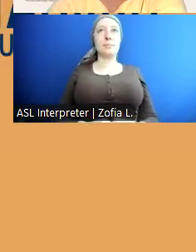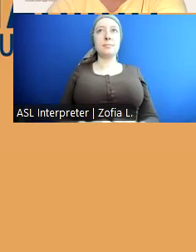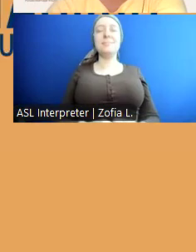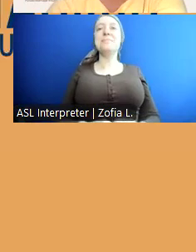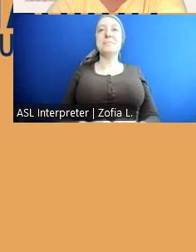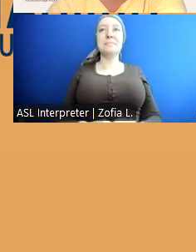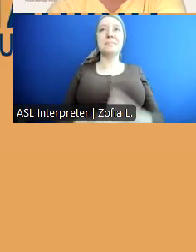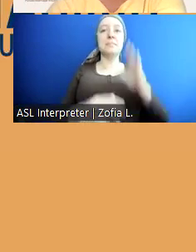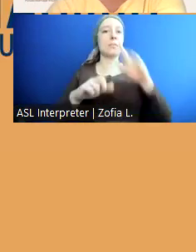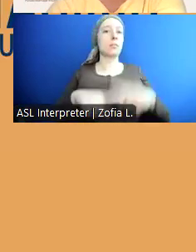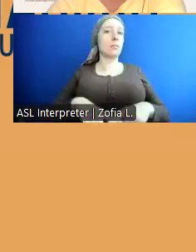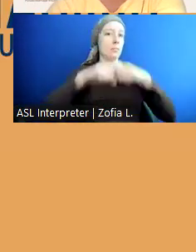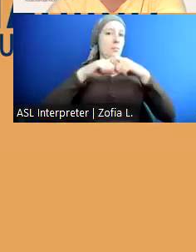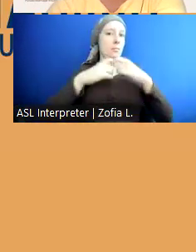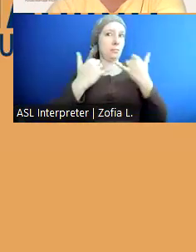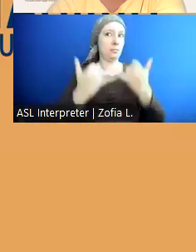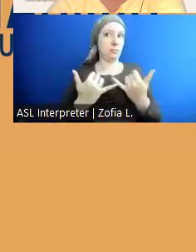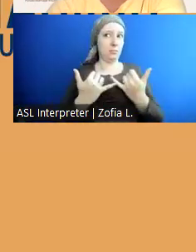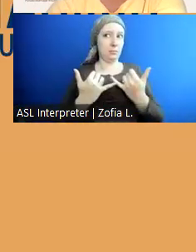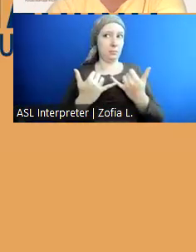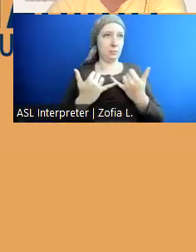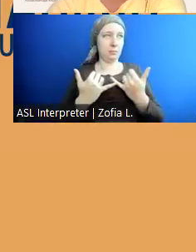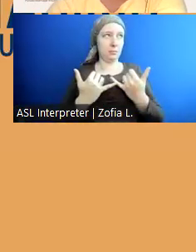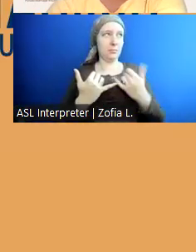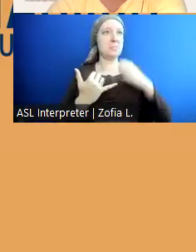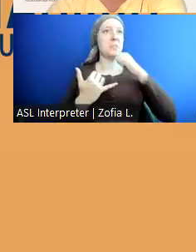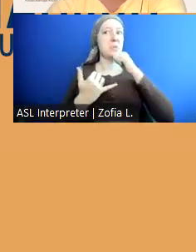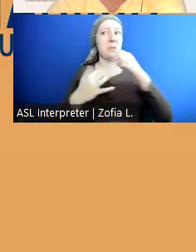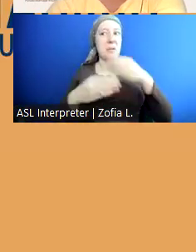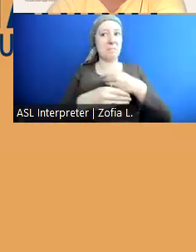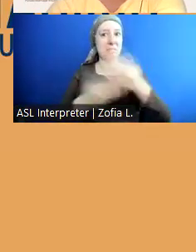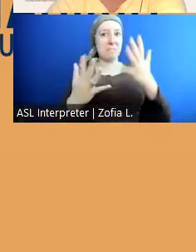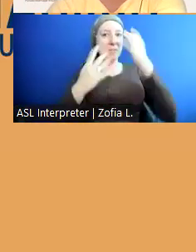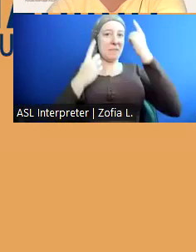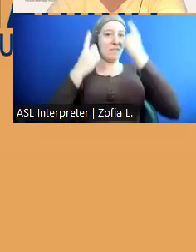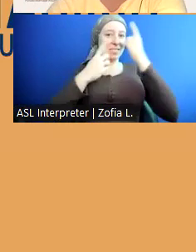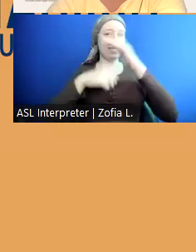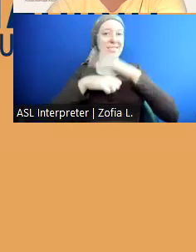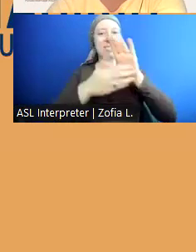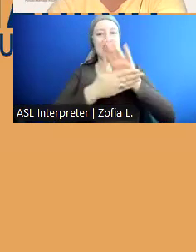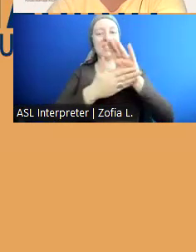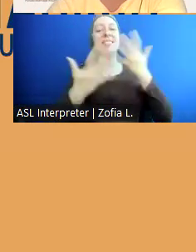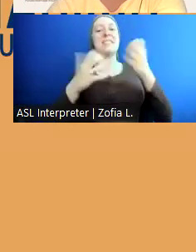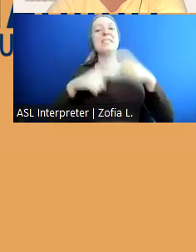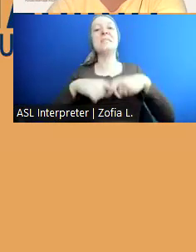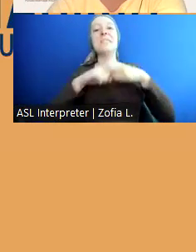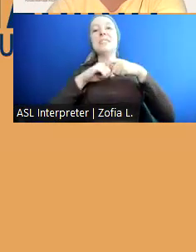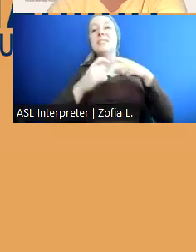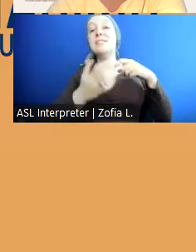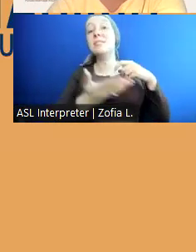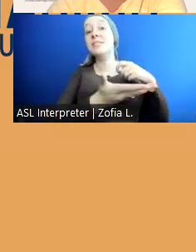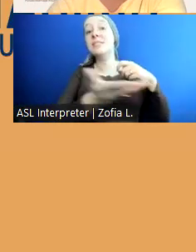I'm going to pause here, although we're not giving reflections on the video. I'd like to pause to see if any of